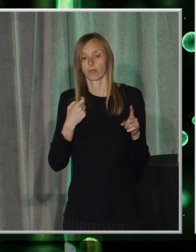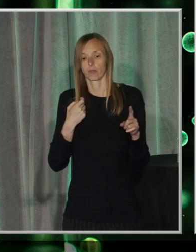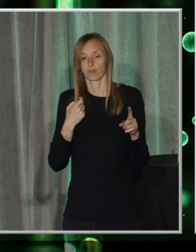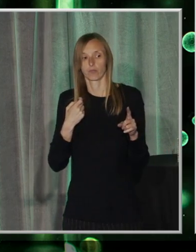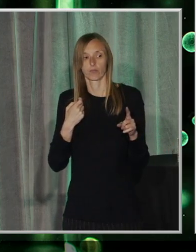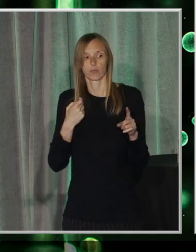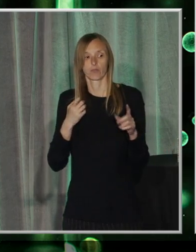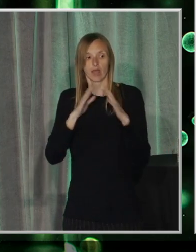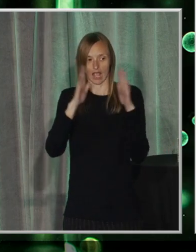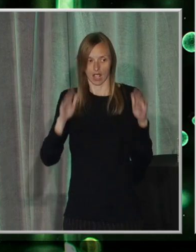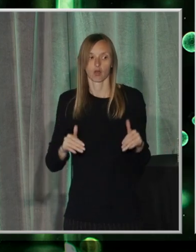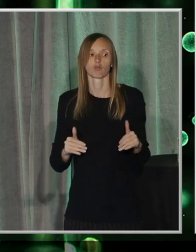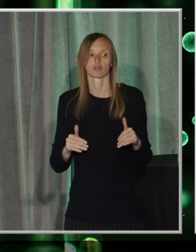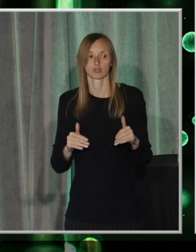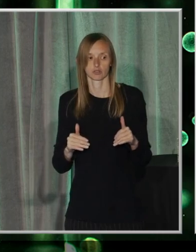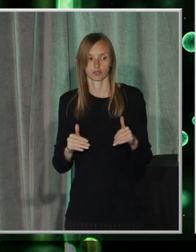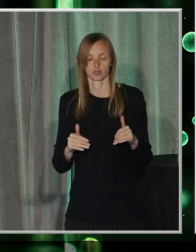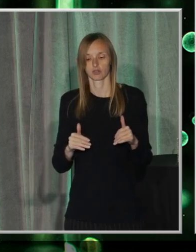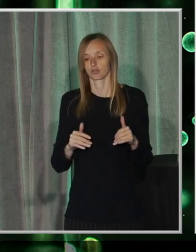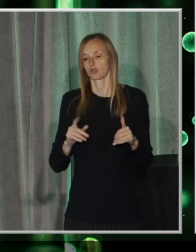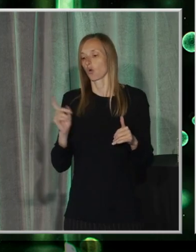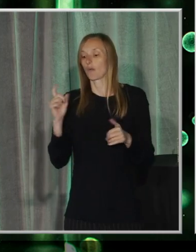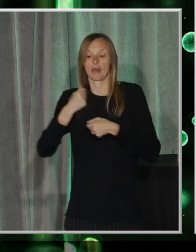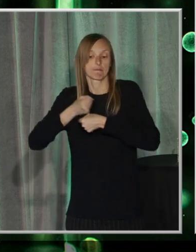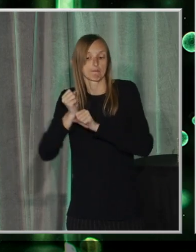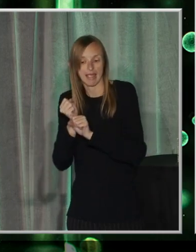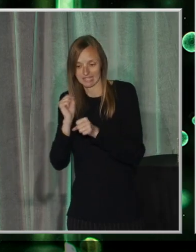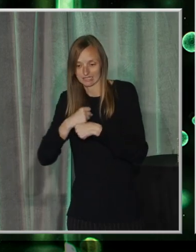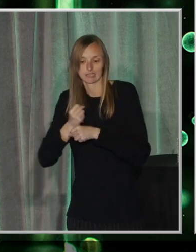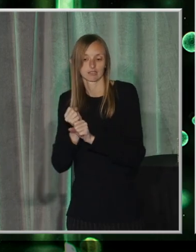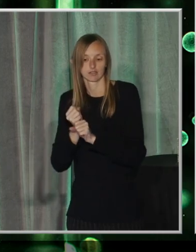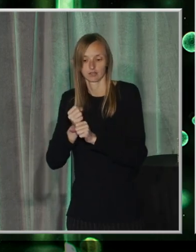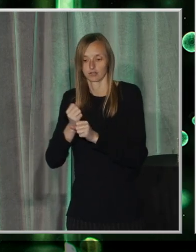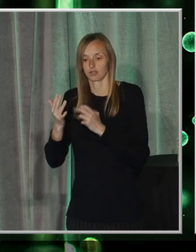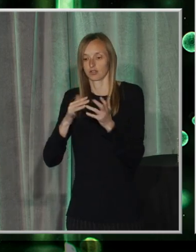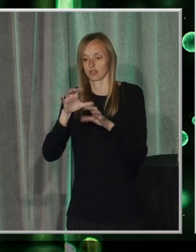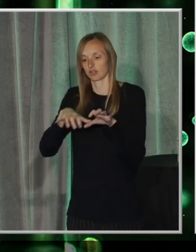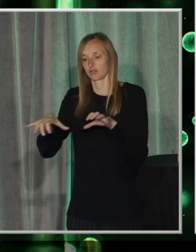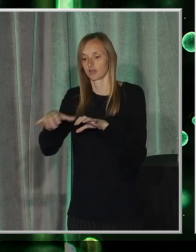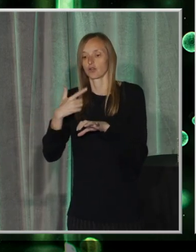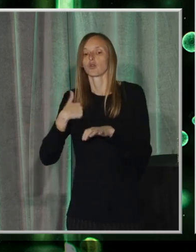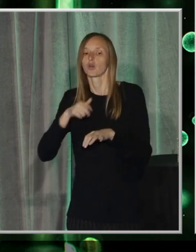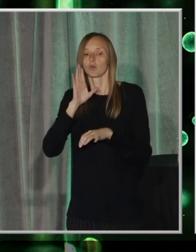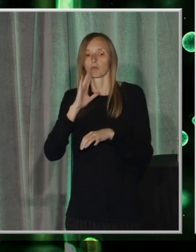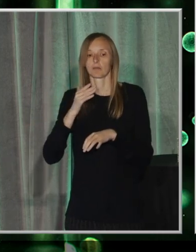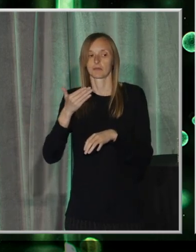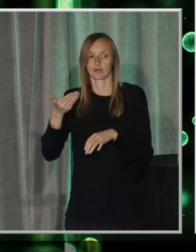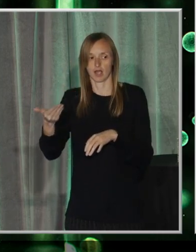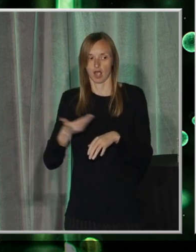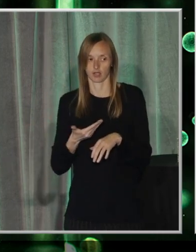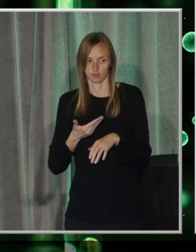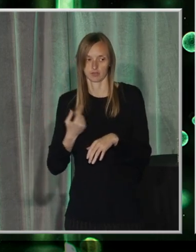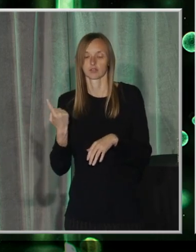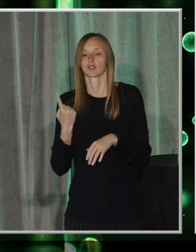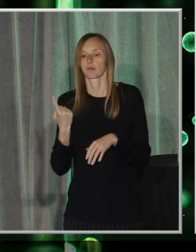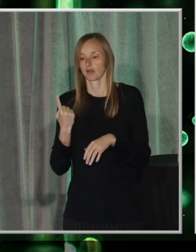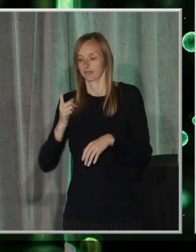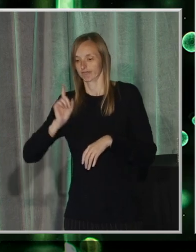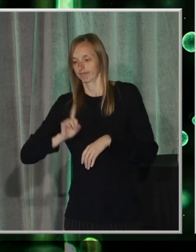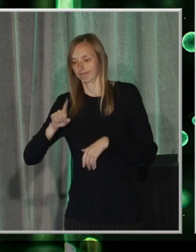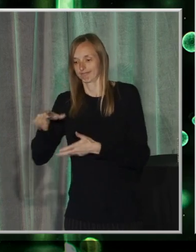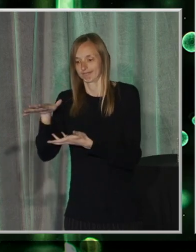the place in the where they make charcoals. For us, we'll be hiring someone like